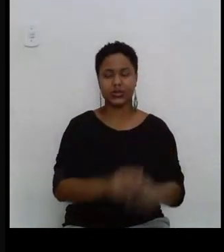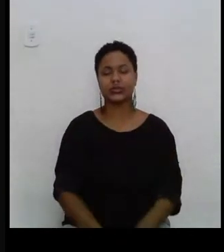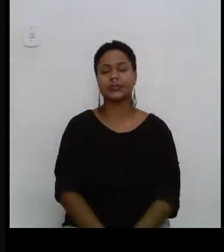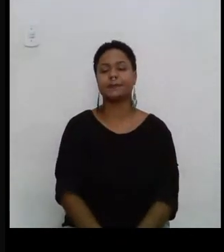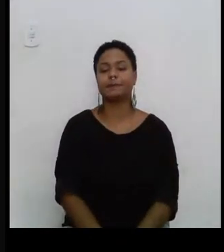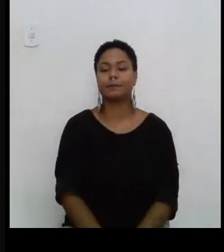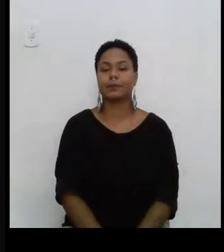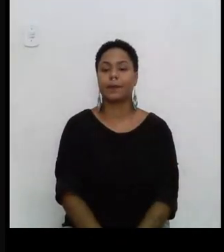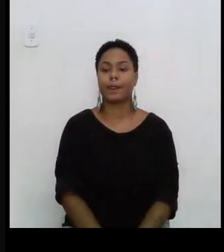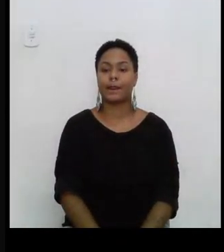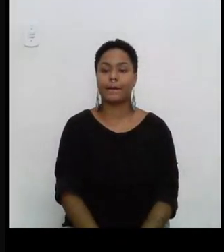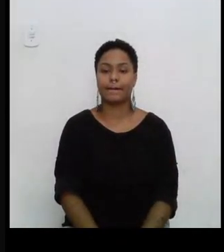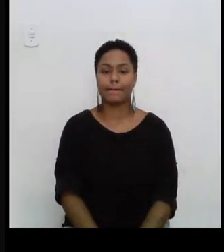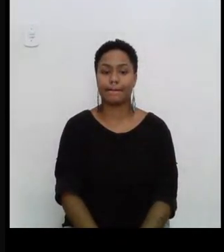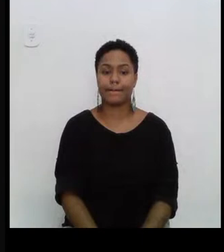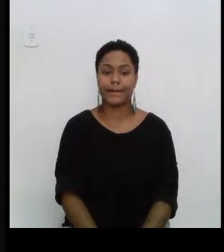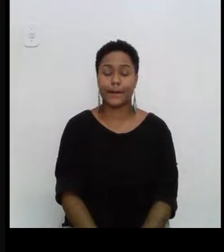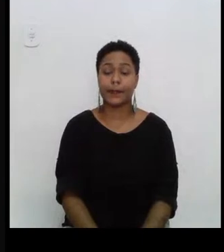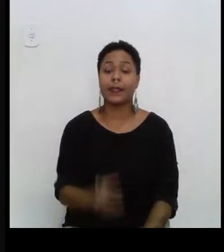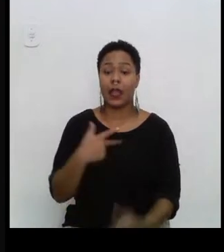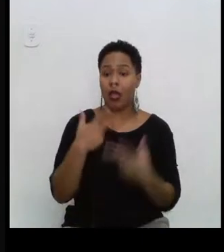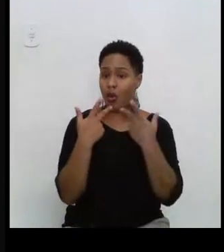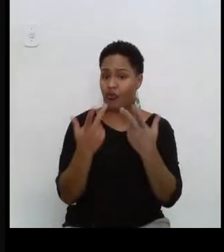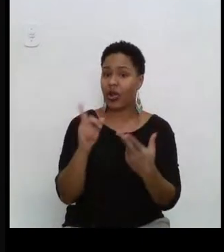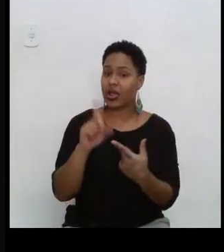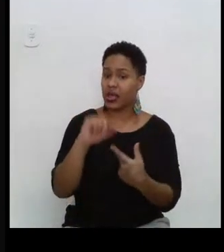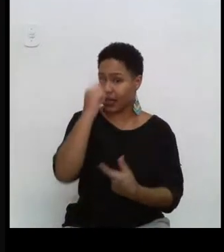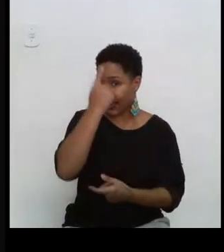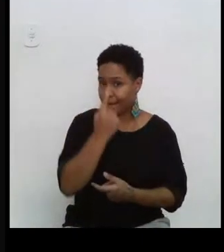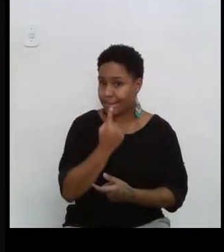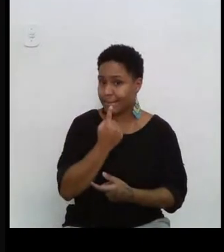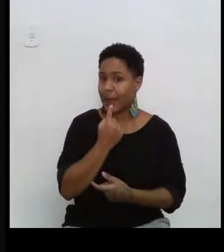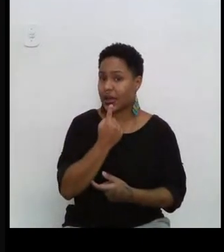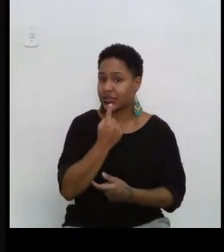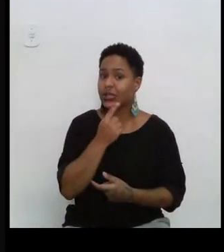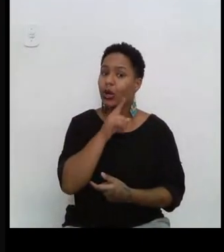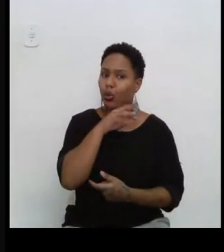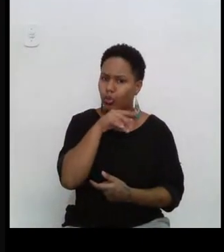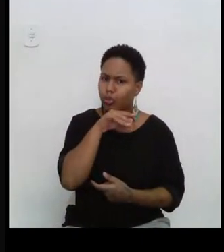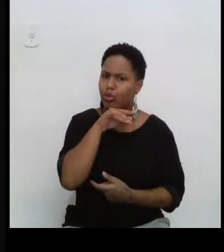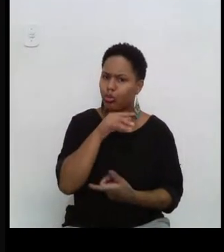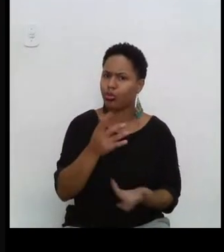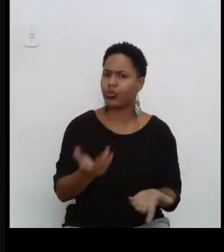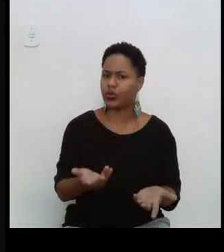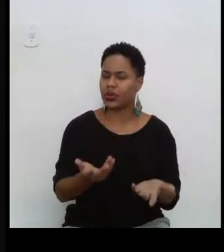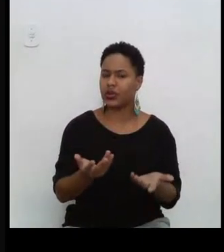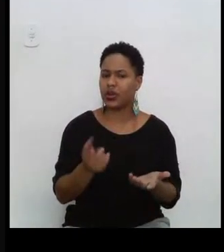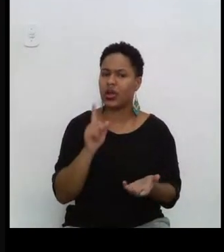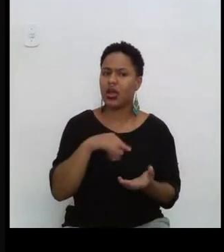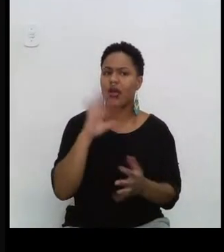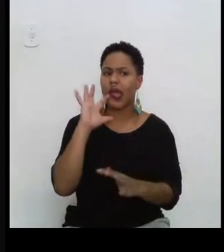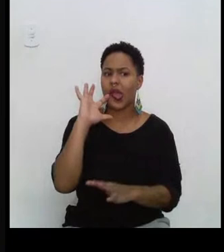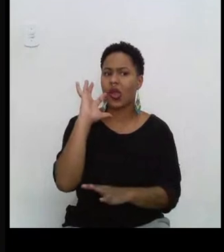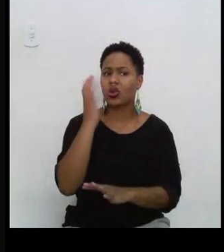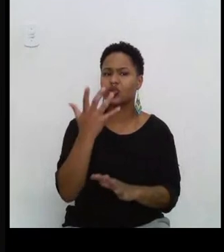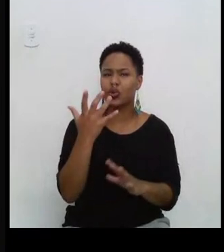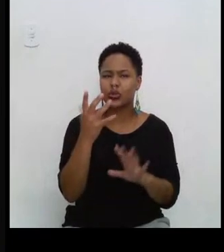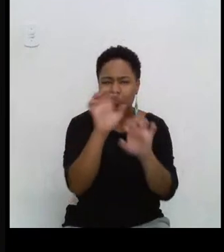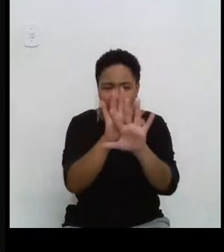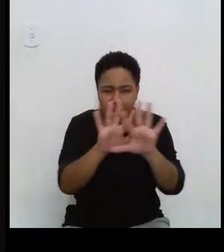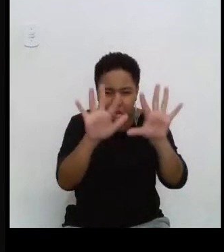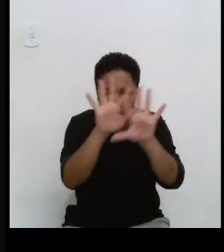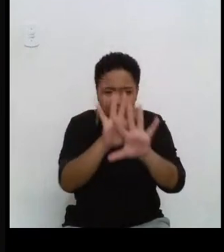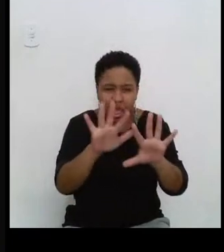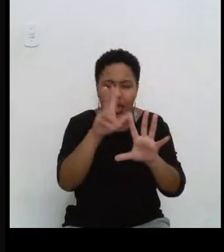de leite por ano daí Lourenço Day After we Once and I don't see the world